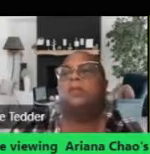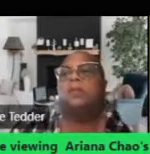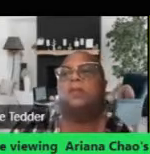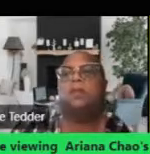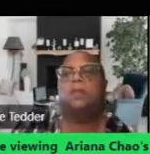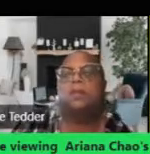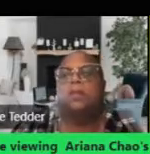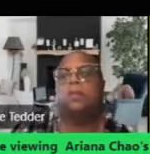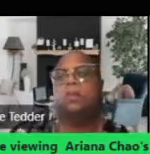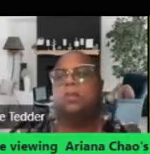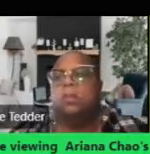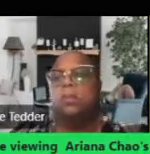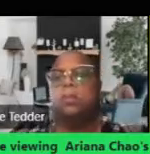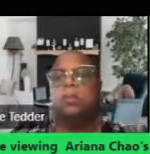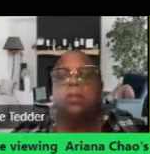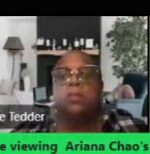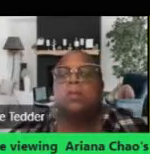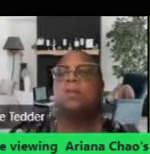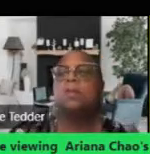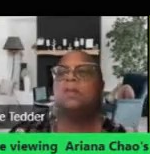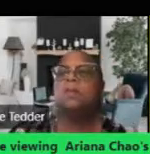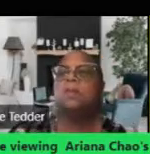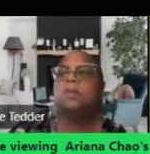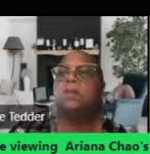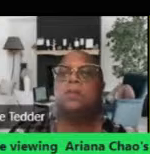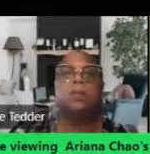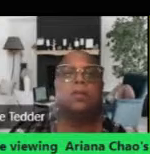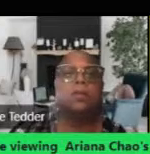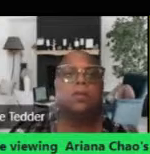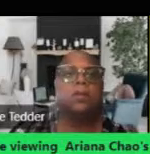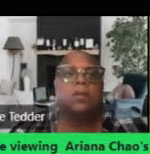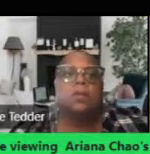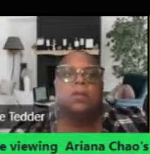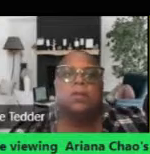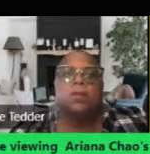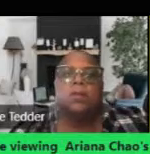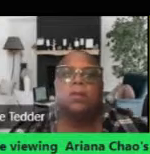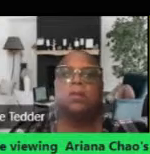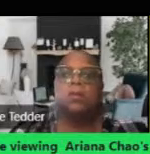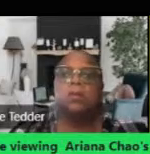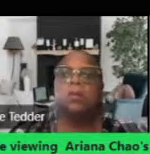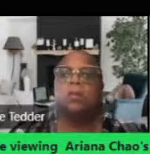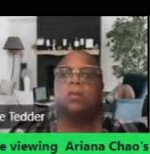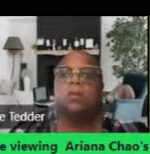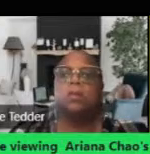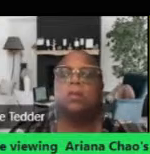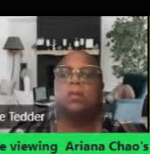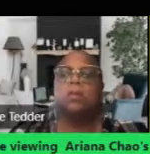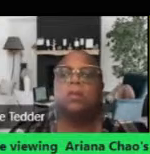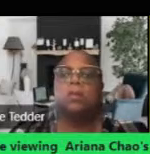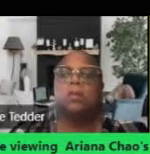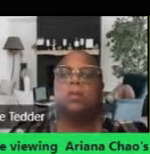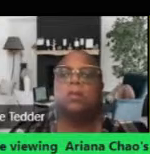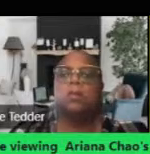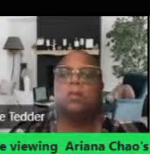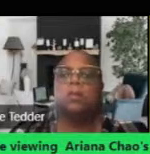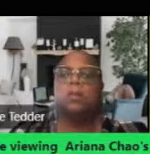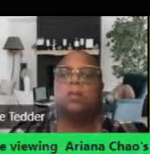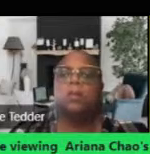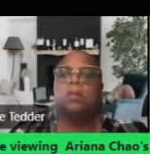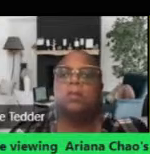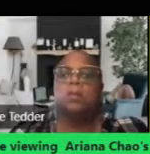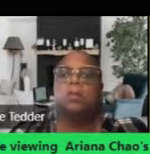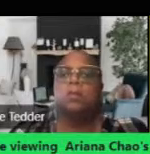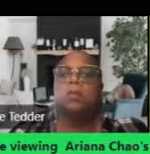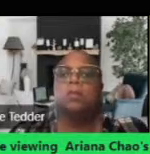fully replicate having a healthy nutrition environment and being able to have enough time to cook, as well as having